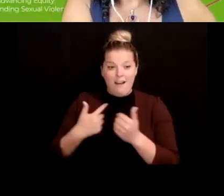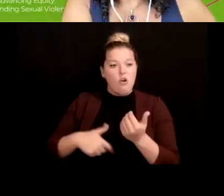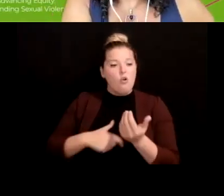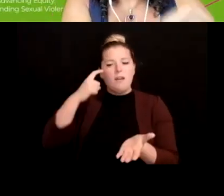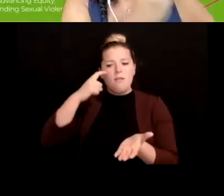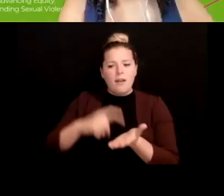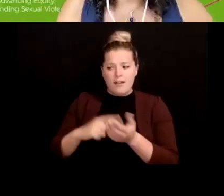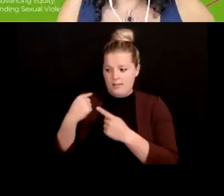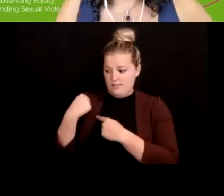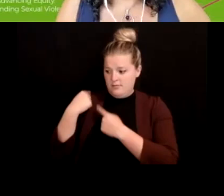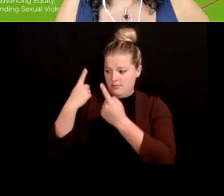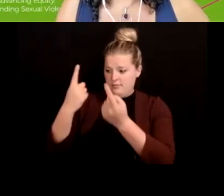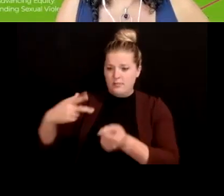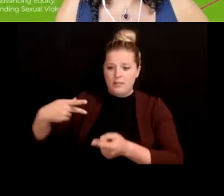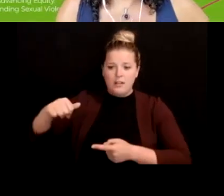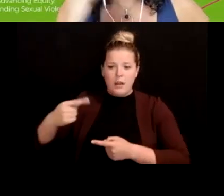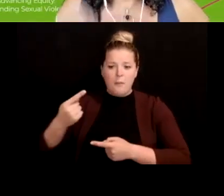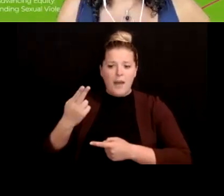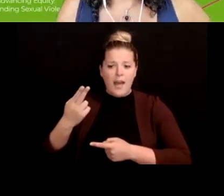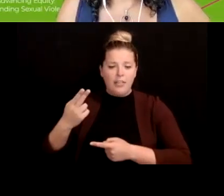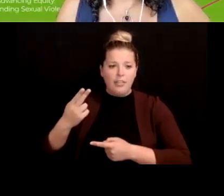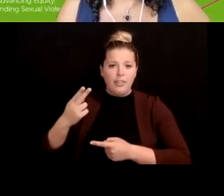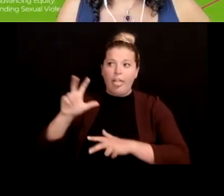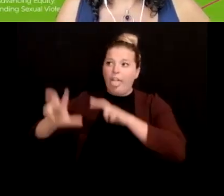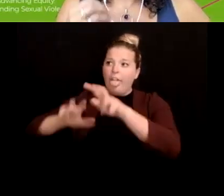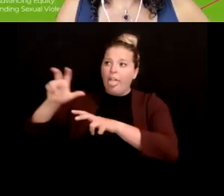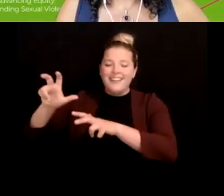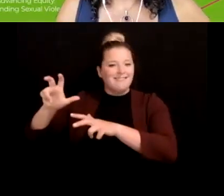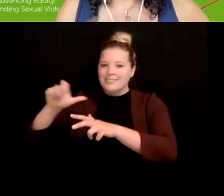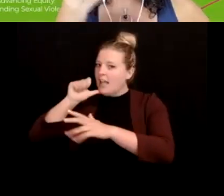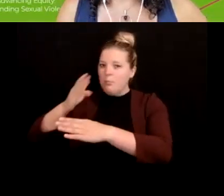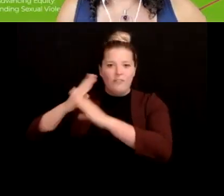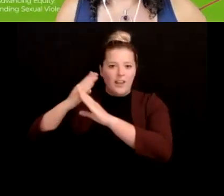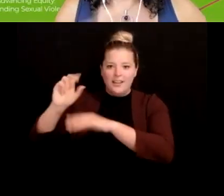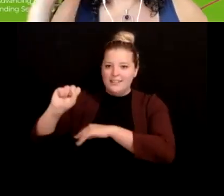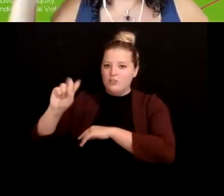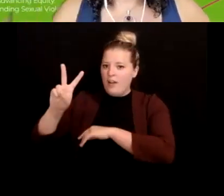we've been on is not preventing sexual violence, it's perpetrating it. And the valor is